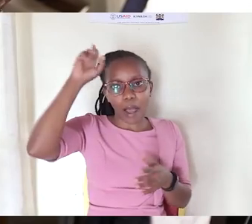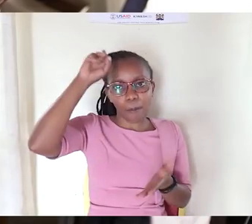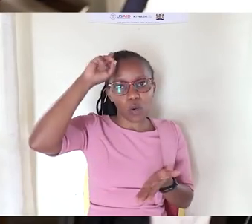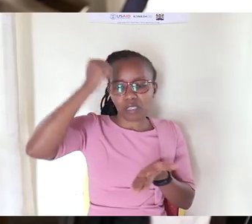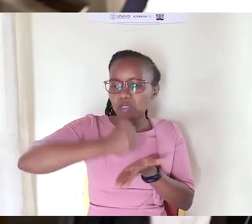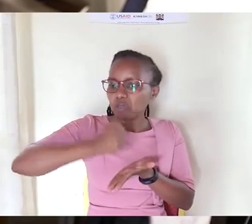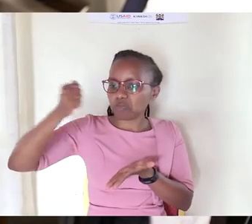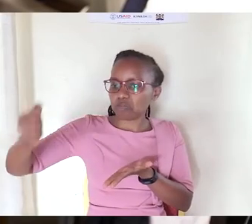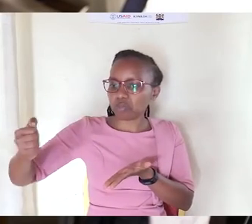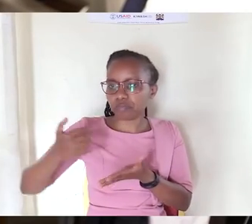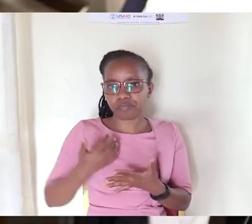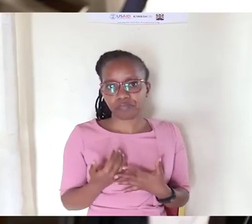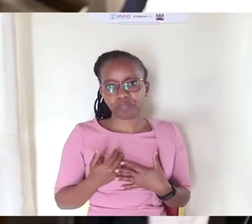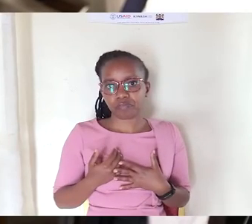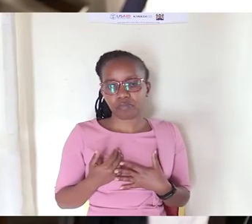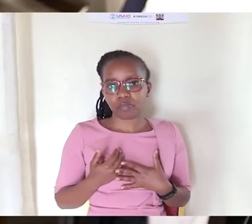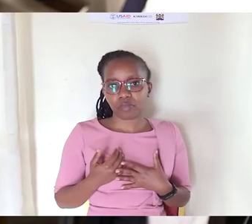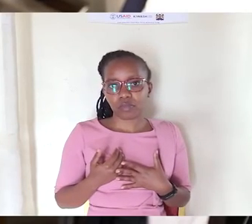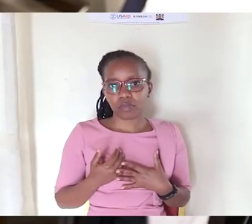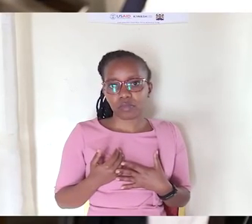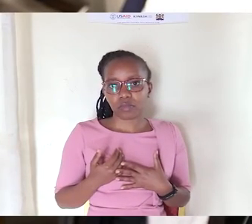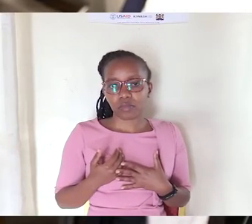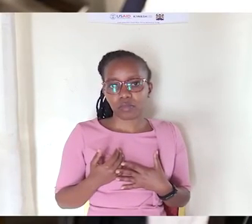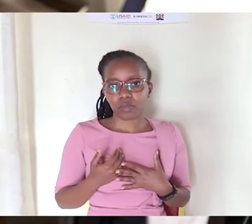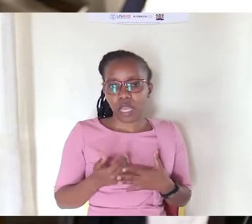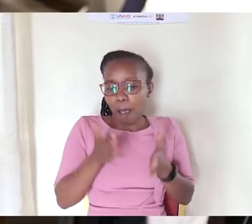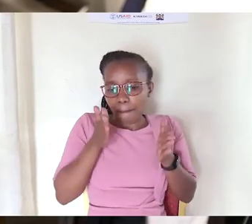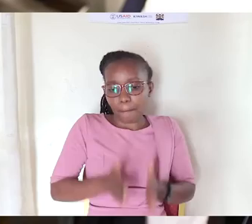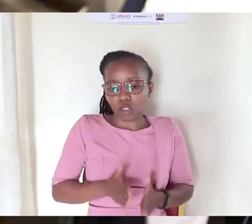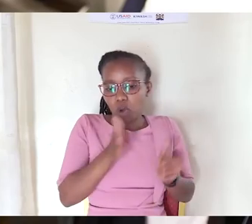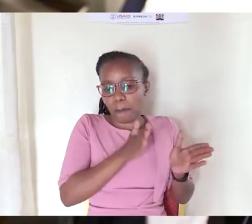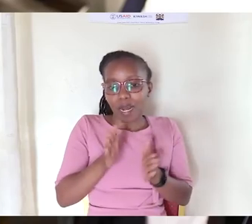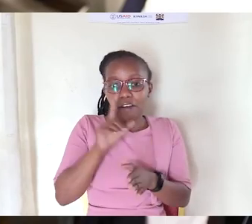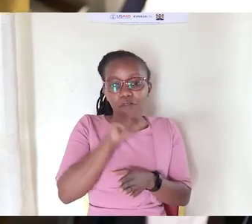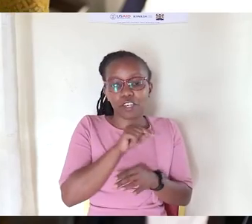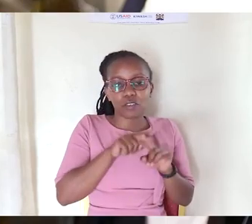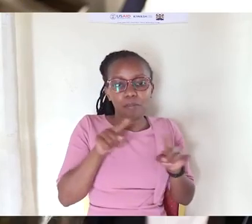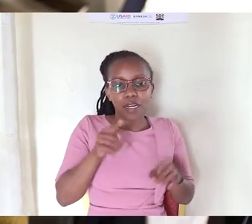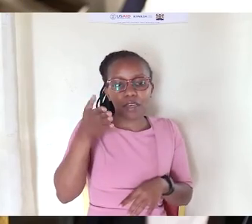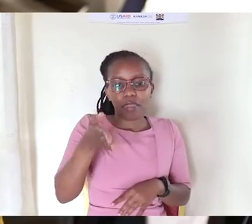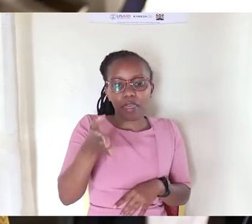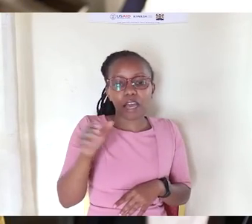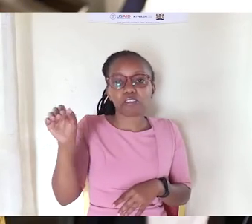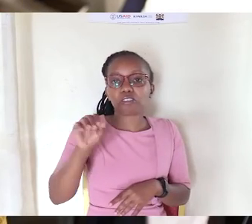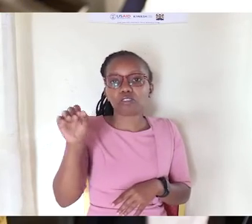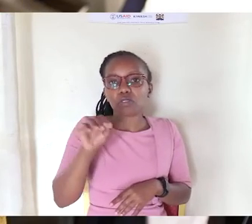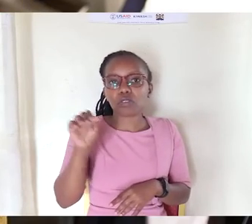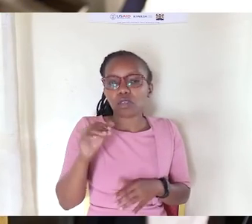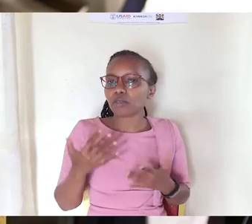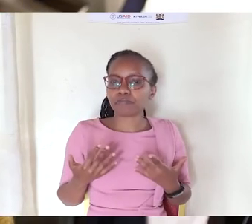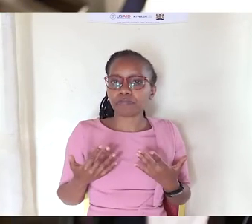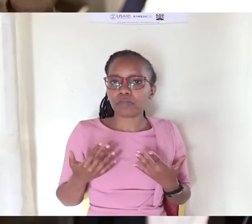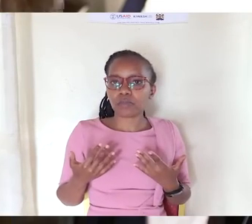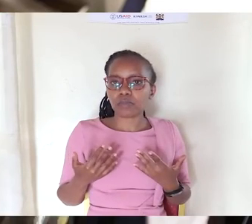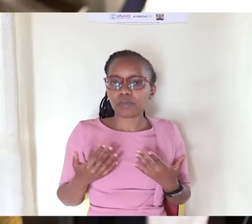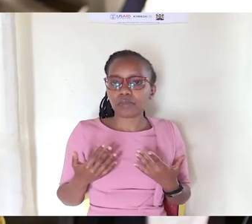prepared? Person you've been working with who created a plan is no longer there. Oh yes, and I told that civil servants can go